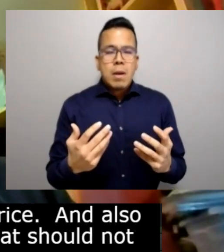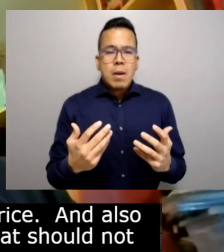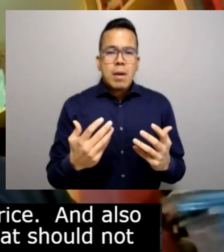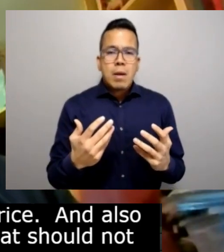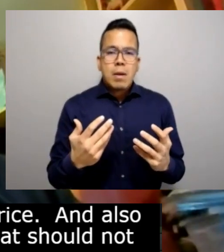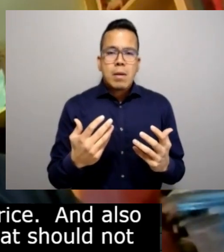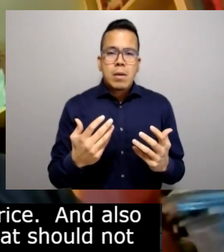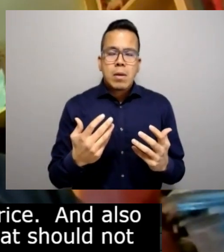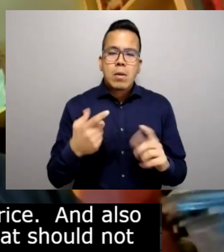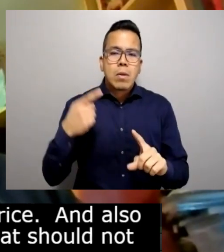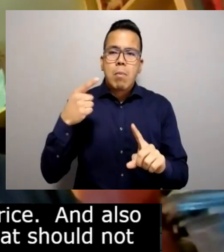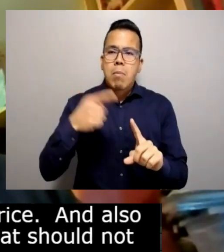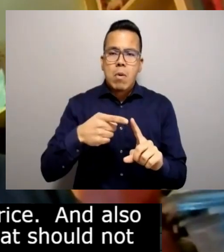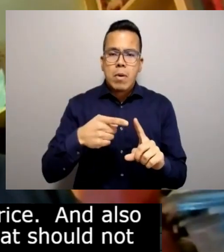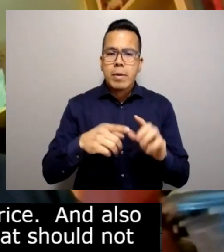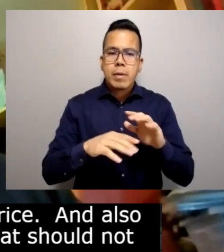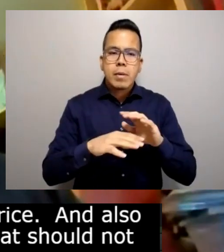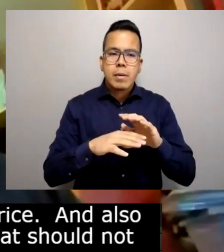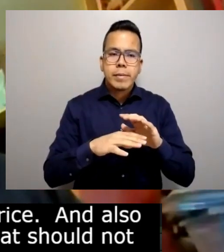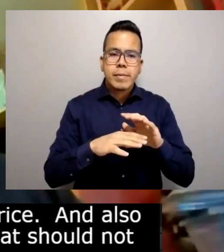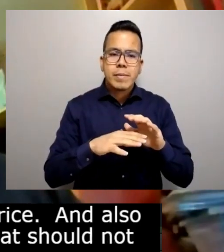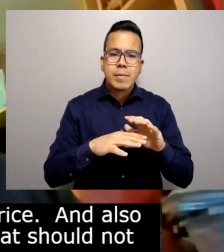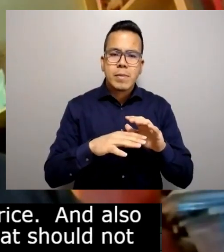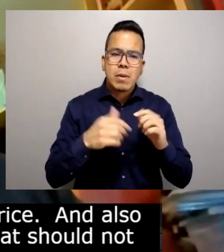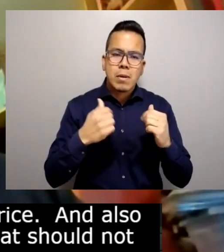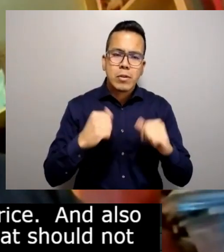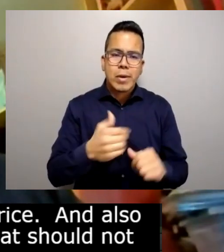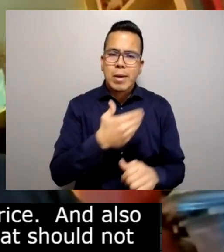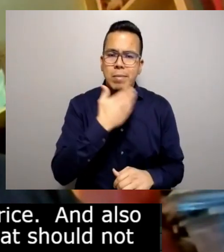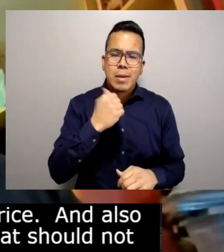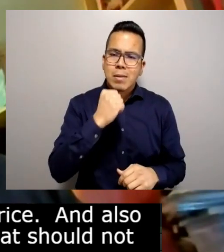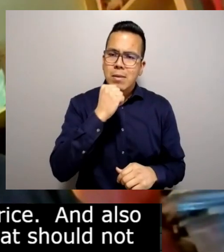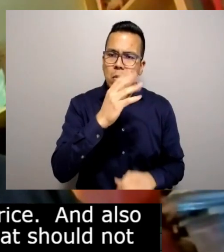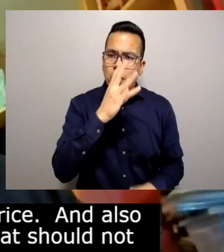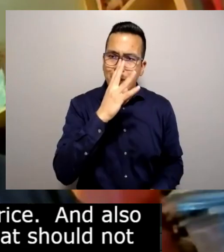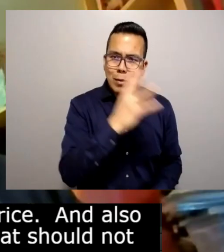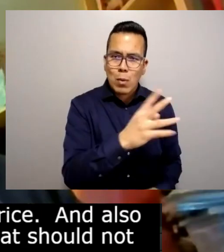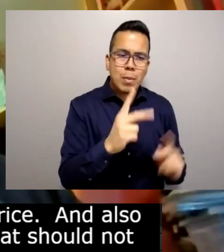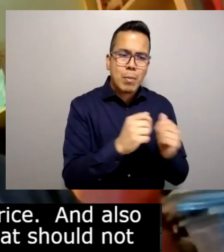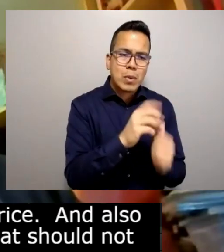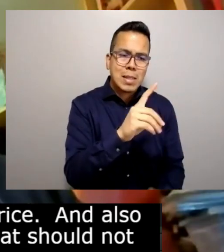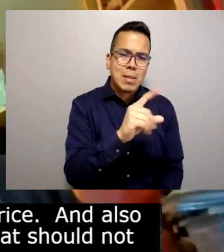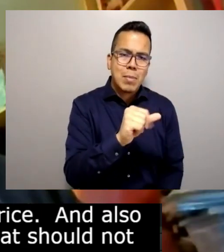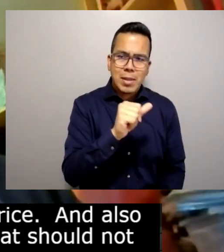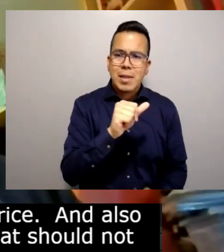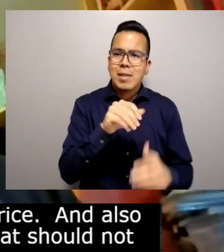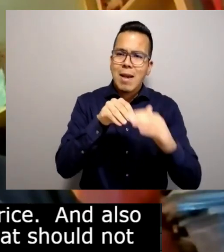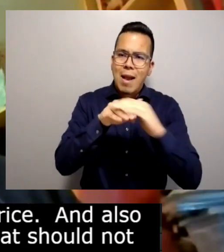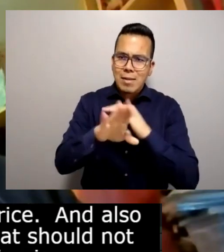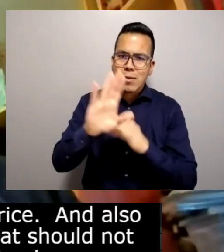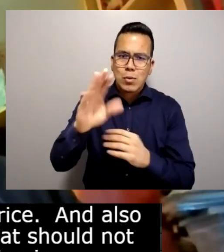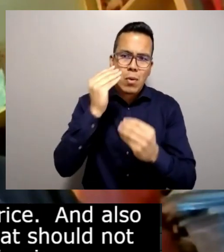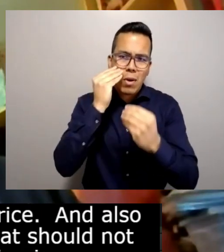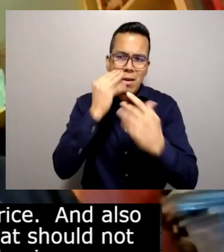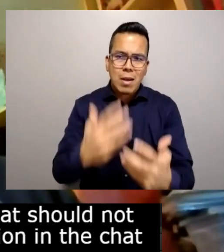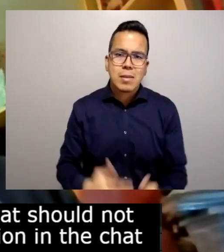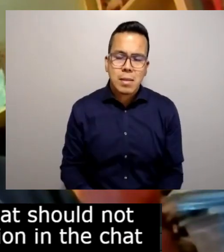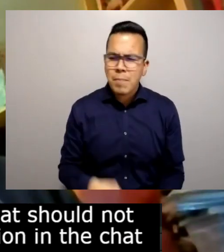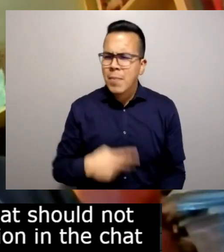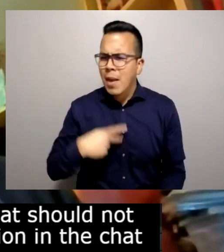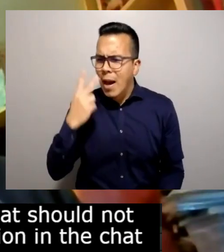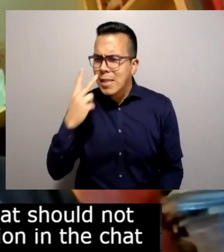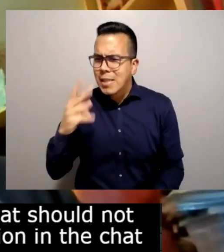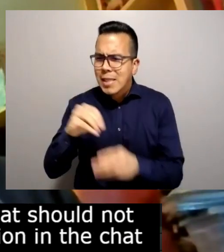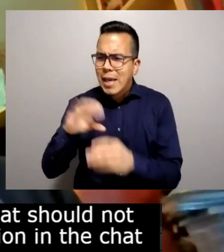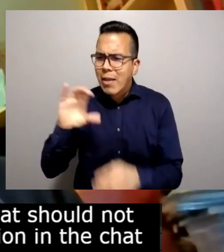of course, as well. I see some discussion in the chat as well about the Web